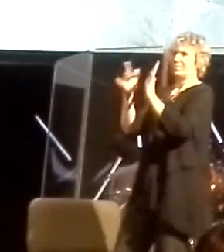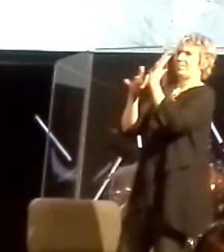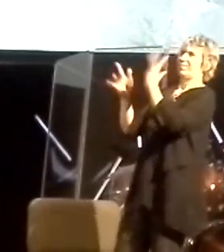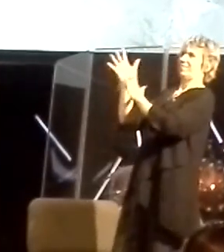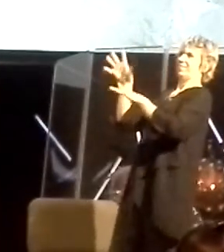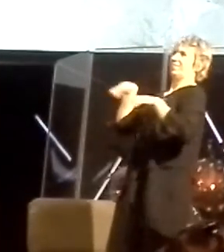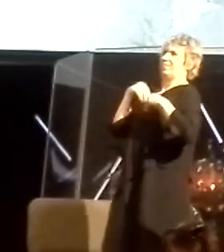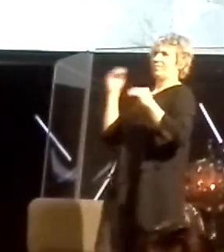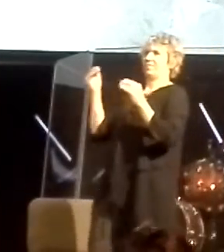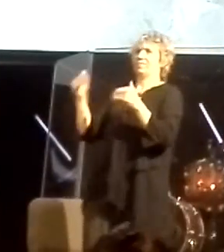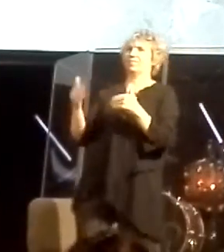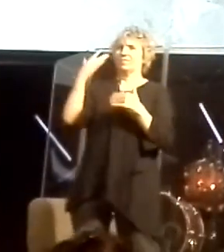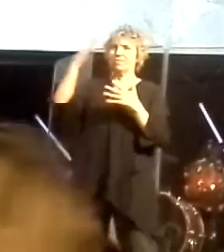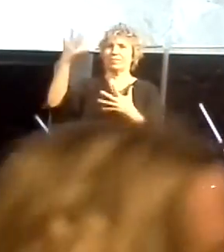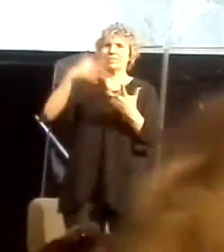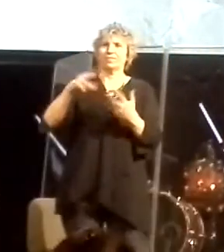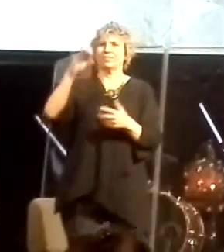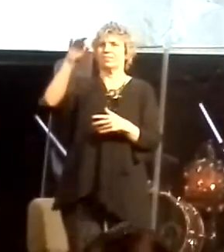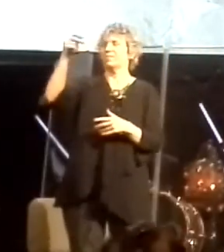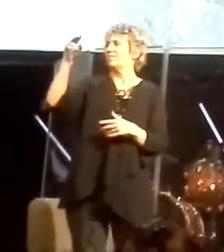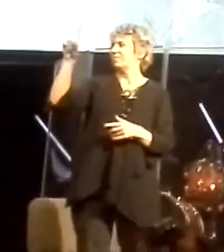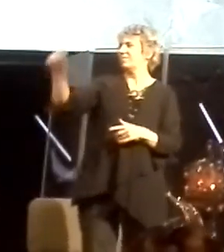Pastor Todd, and we're not up here.